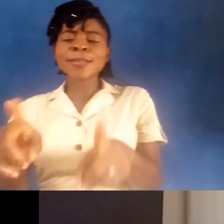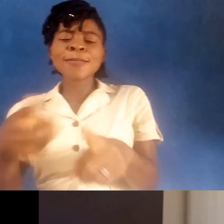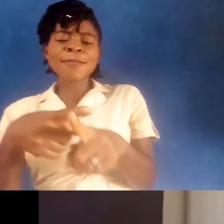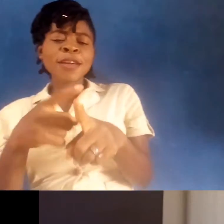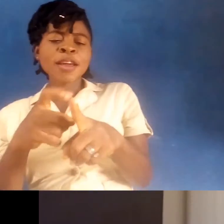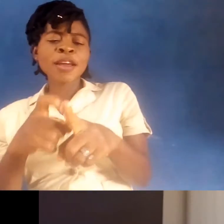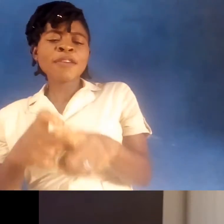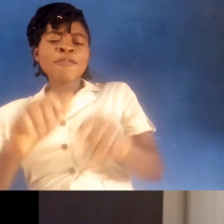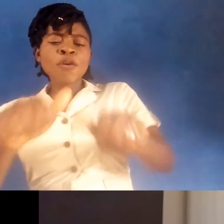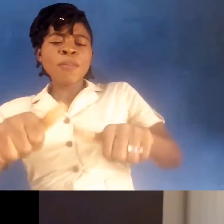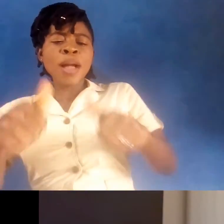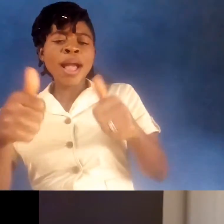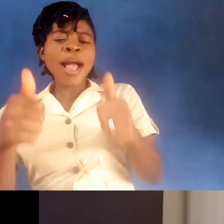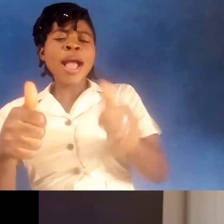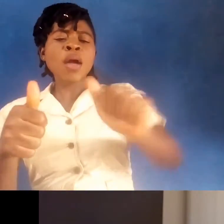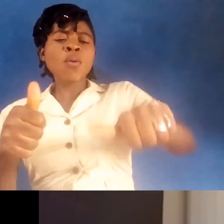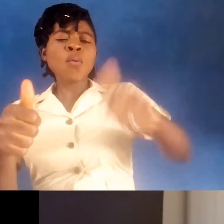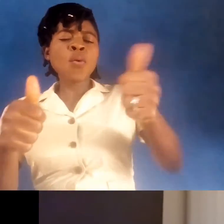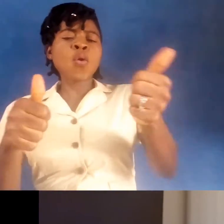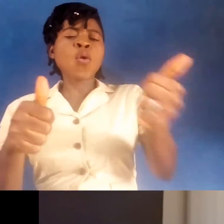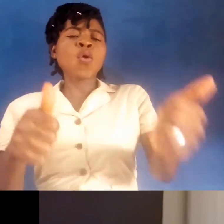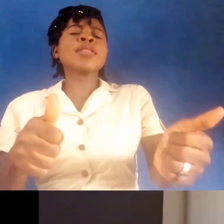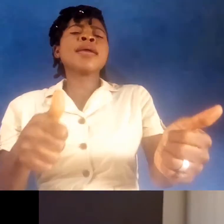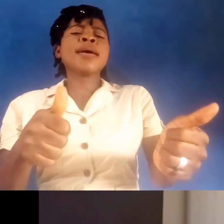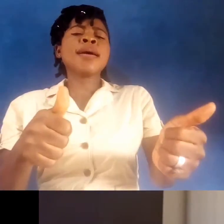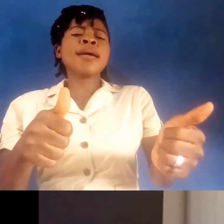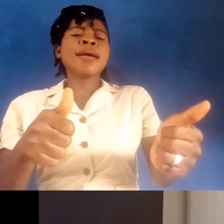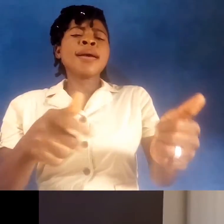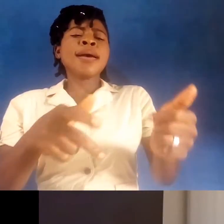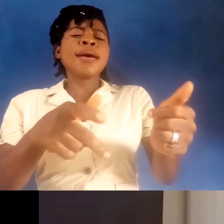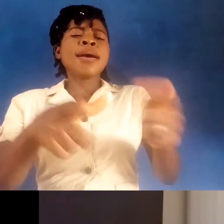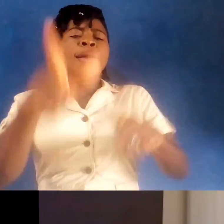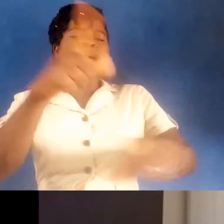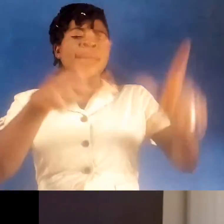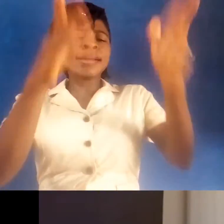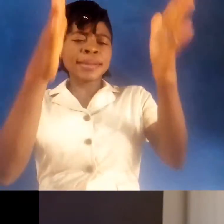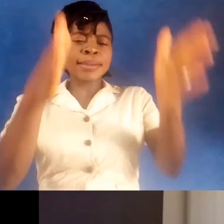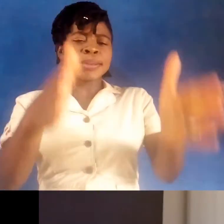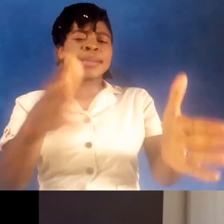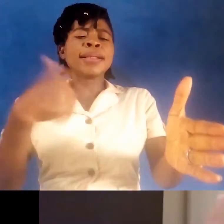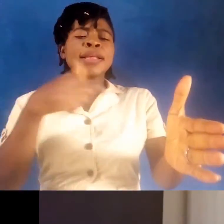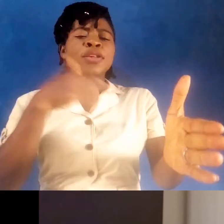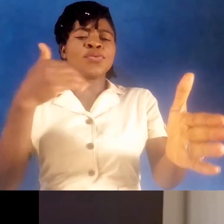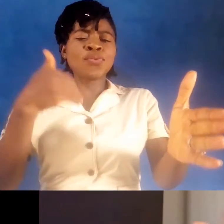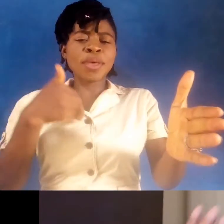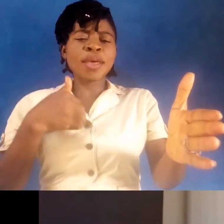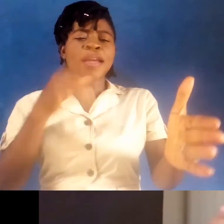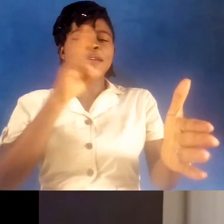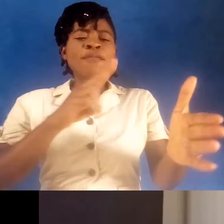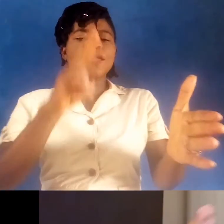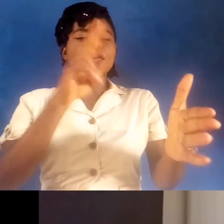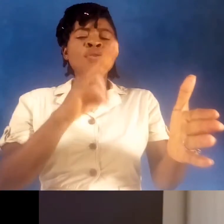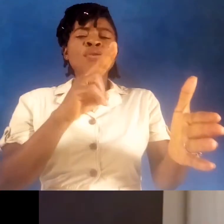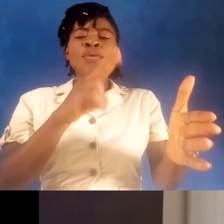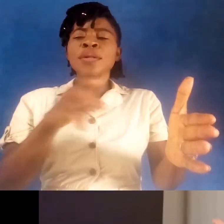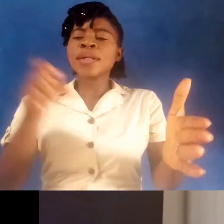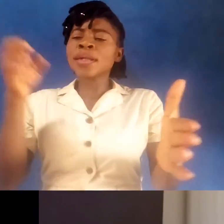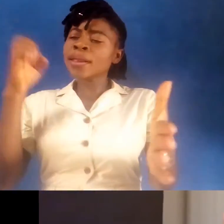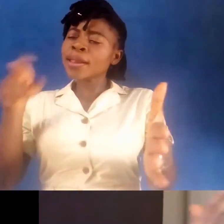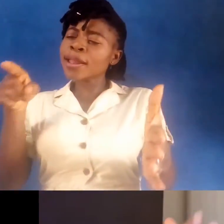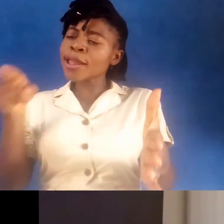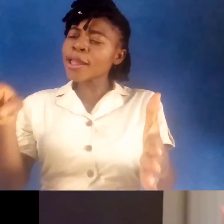recorded moved, these parts of the body. And he also uses all